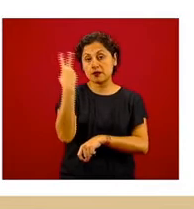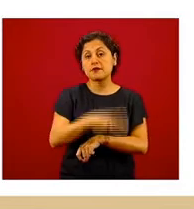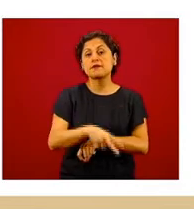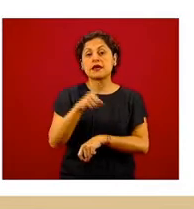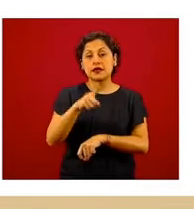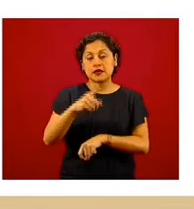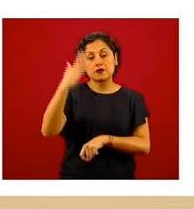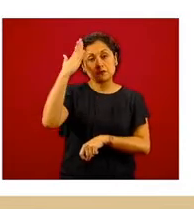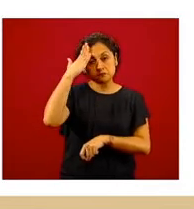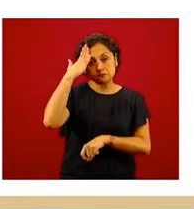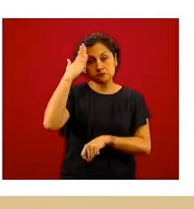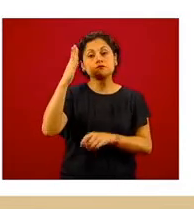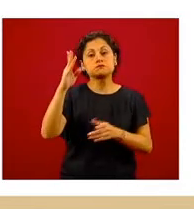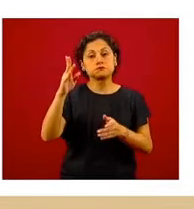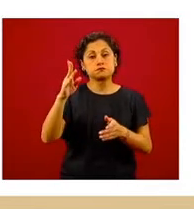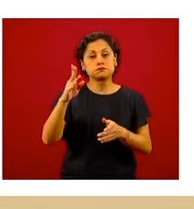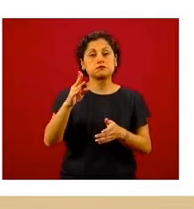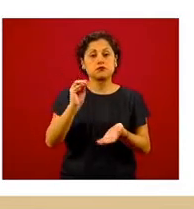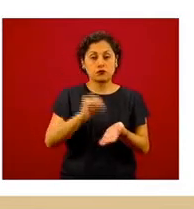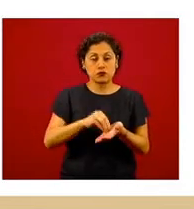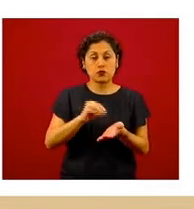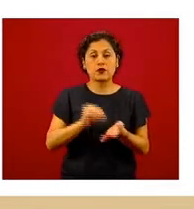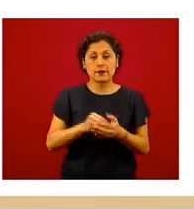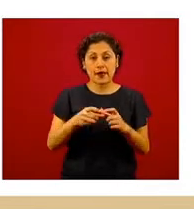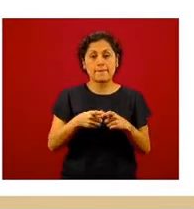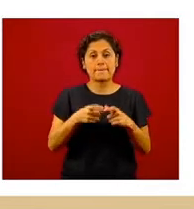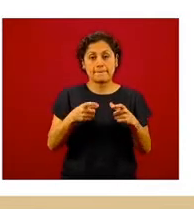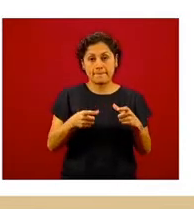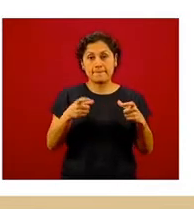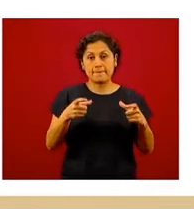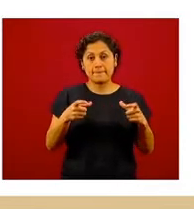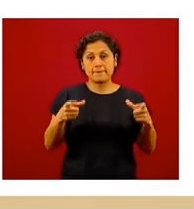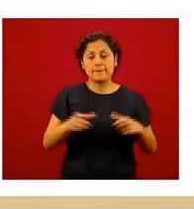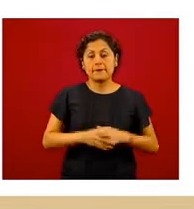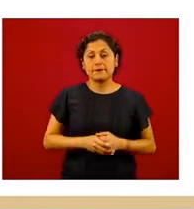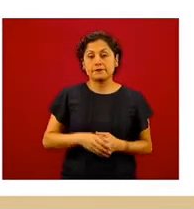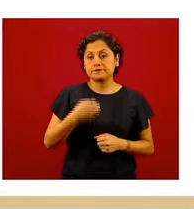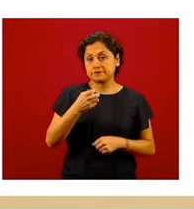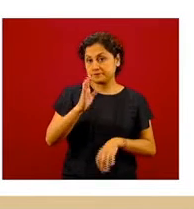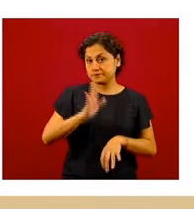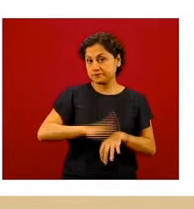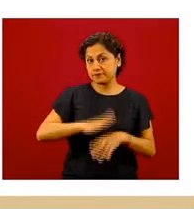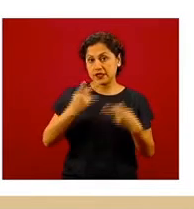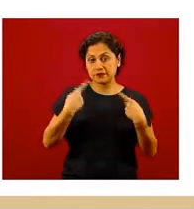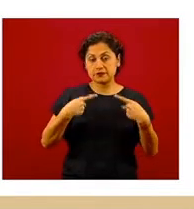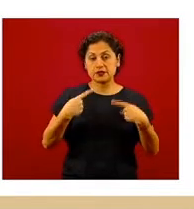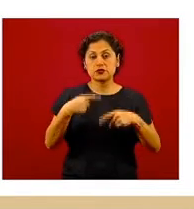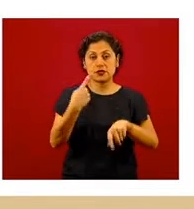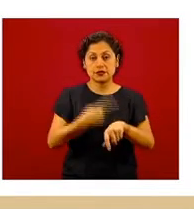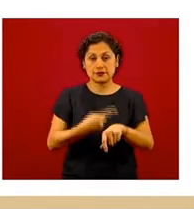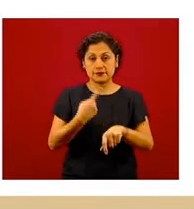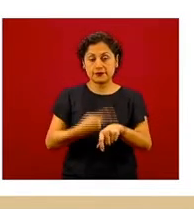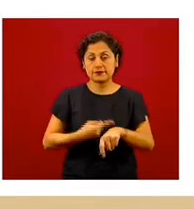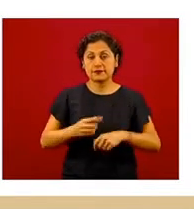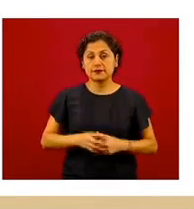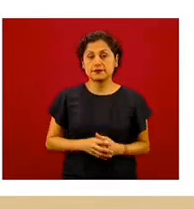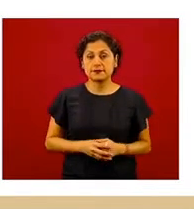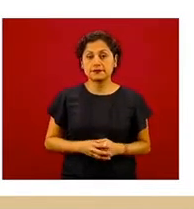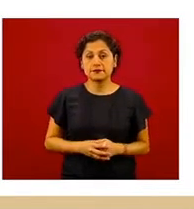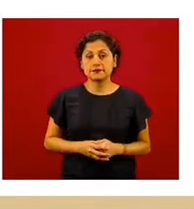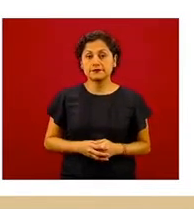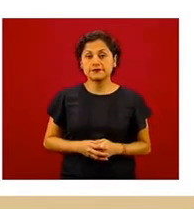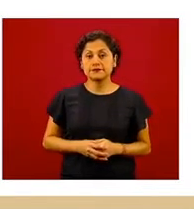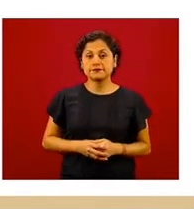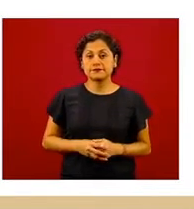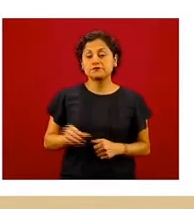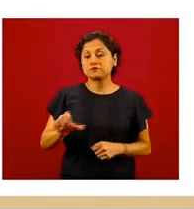of Mexico continue to be at the top in terms of active epidemic or the largest disease burden that is active in